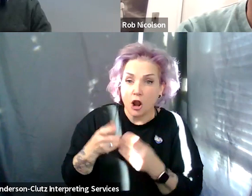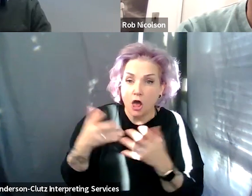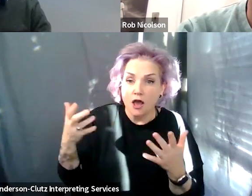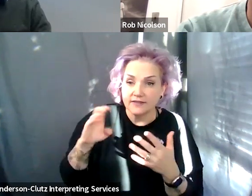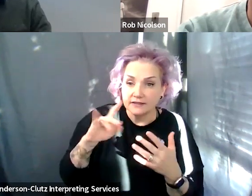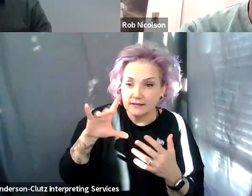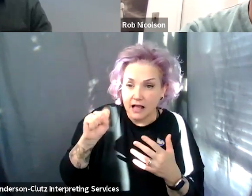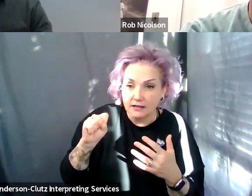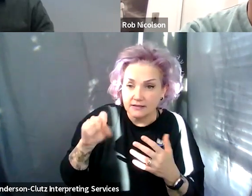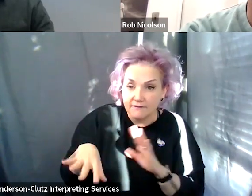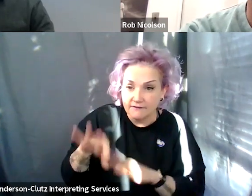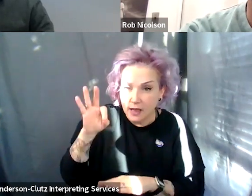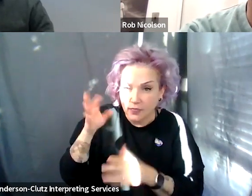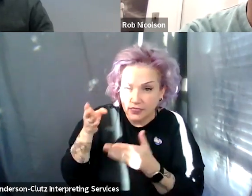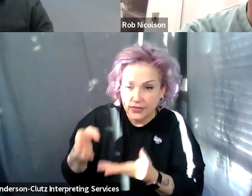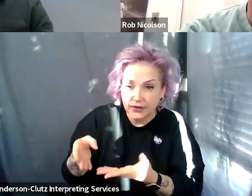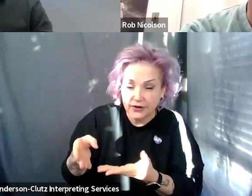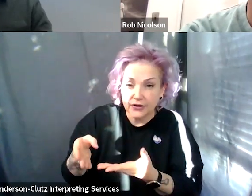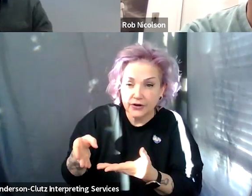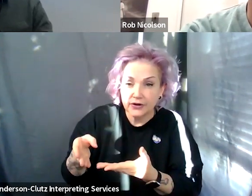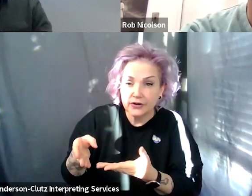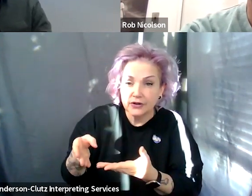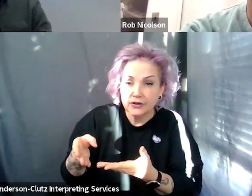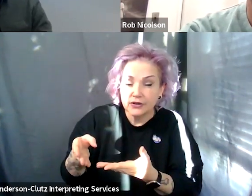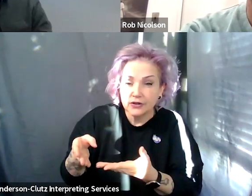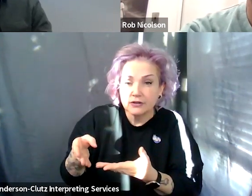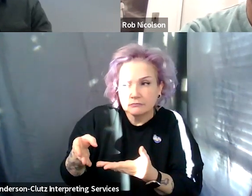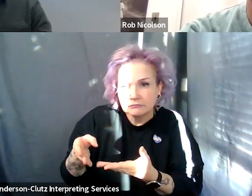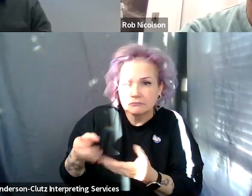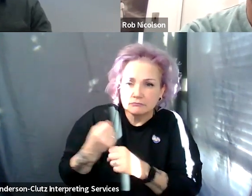the fetus. And so basically